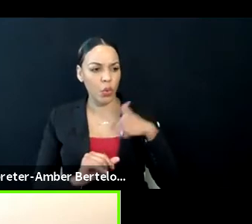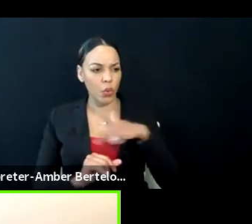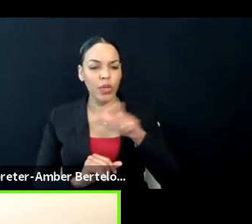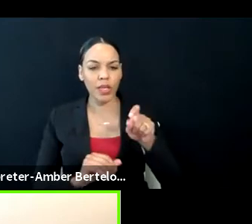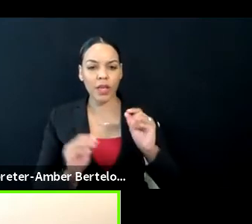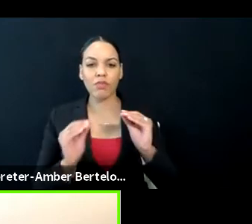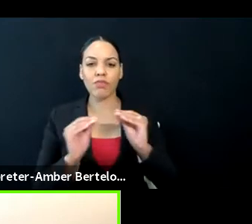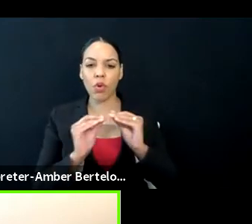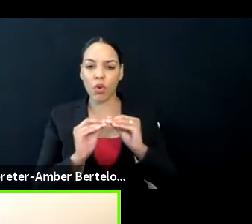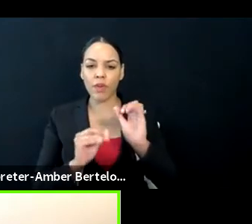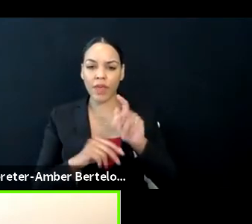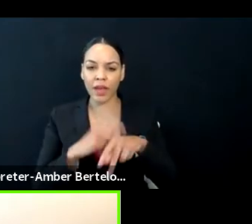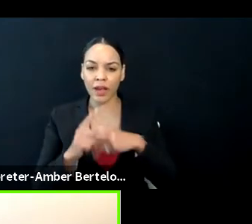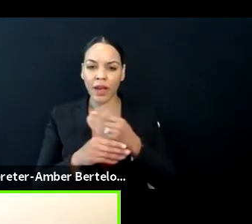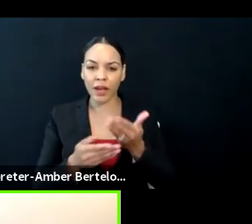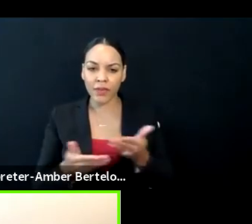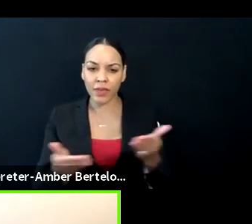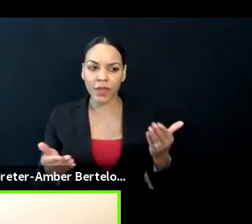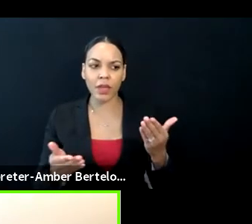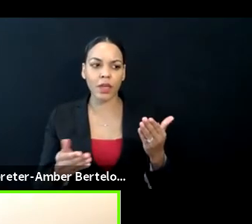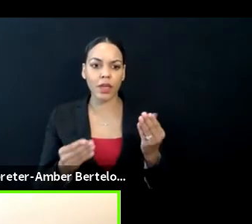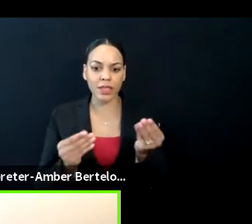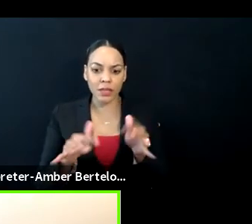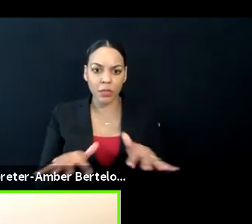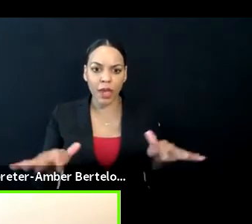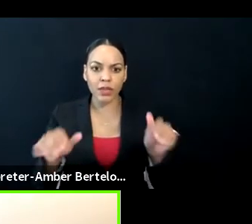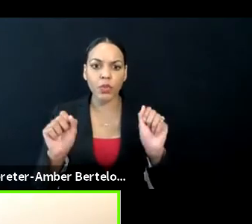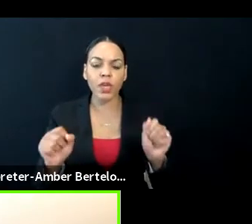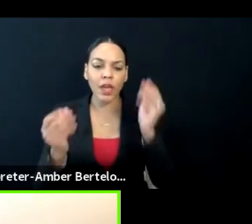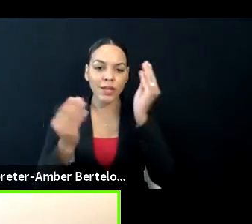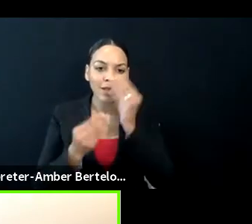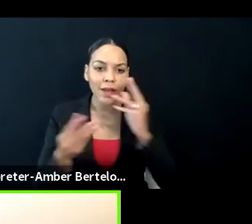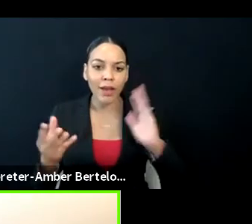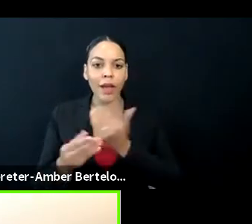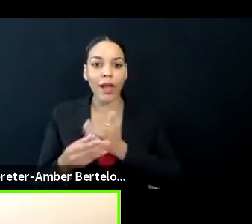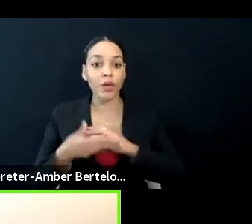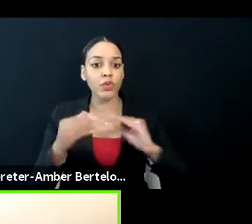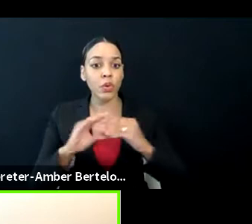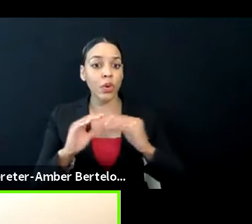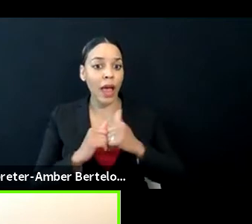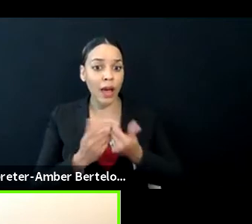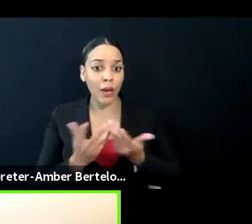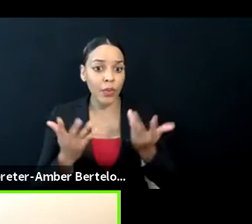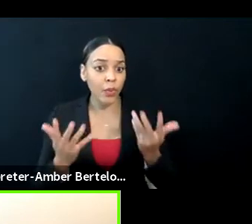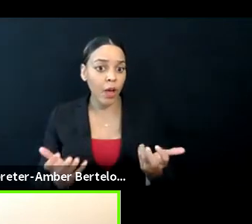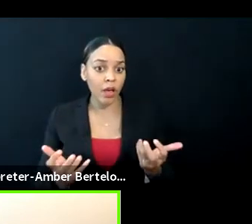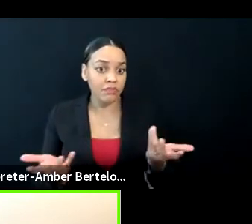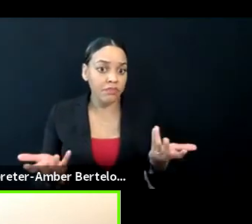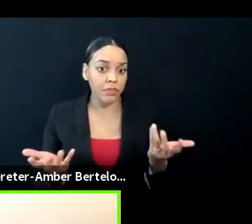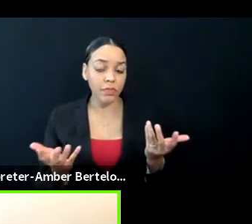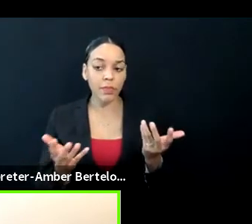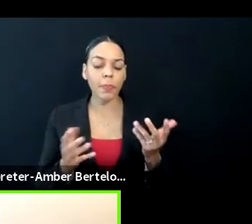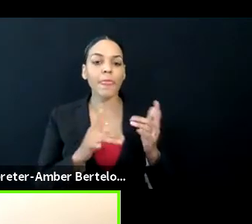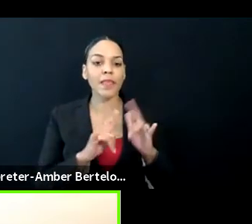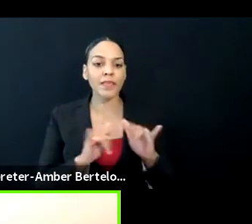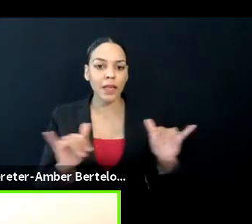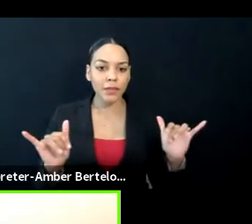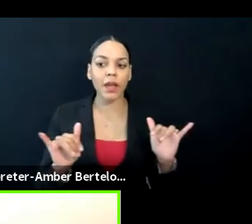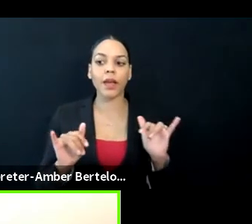think we need more of those spaces where we can, you know, tell our stories the way that they resonate for us, but also be able to